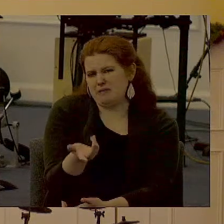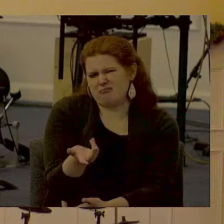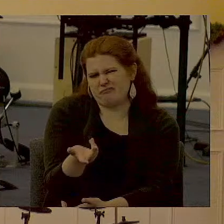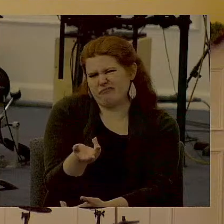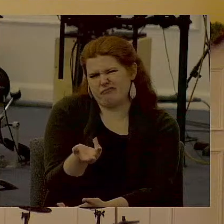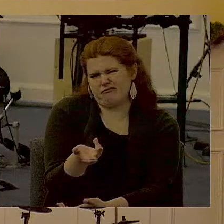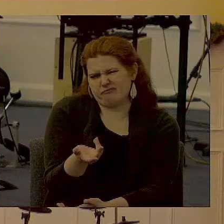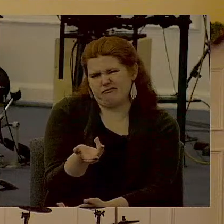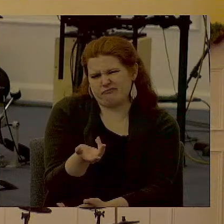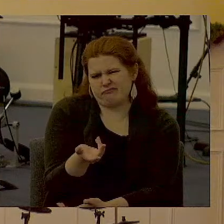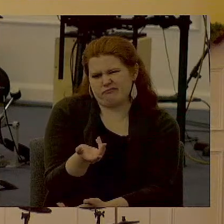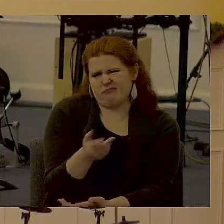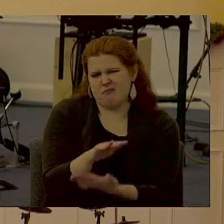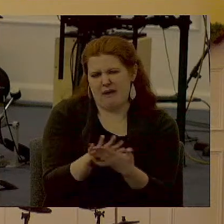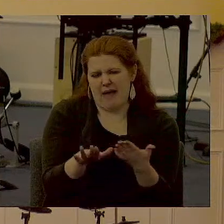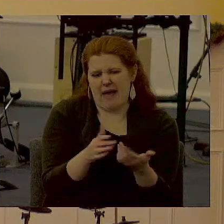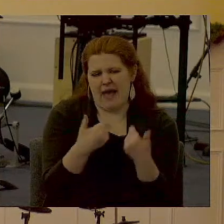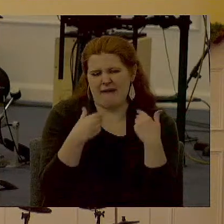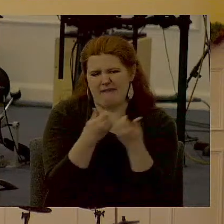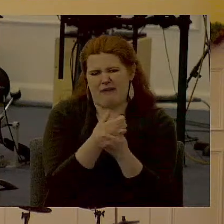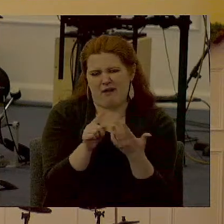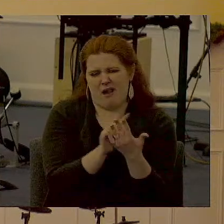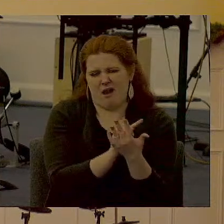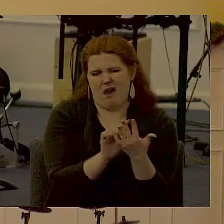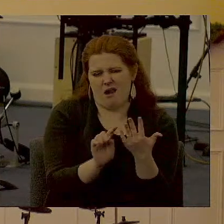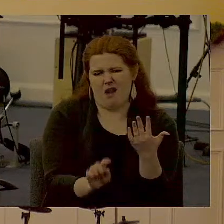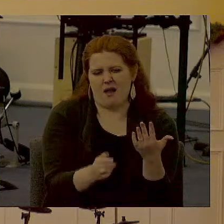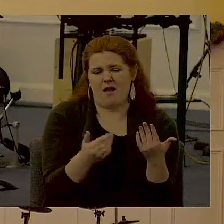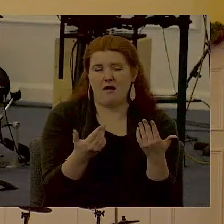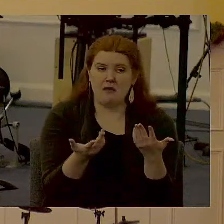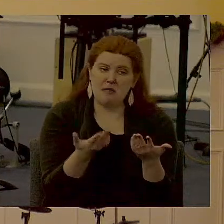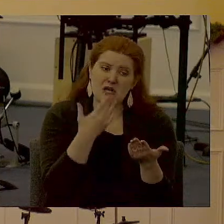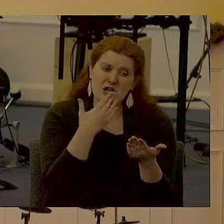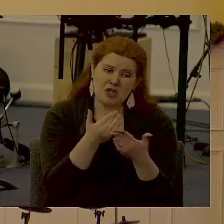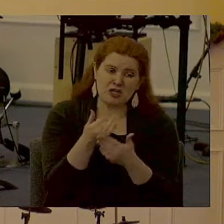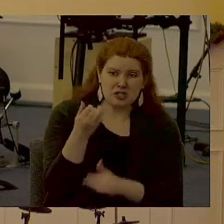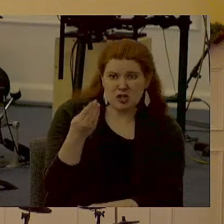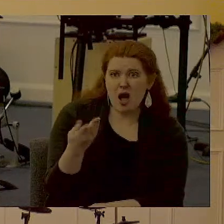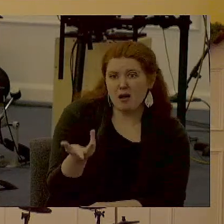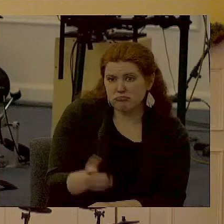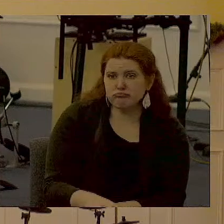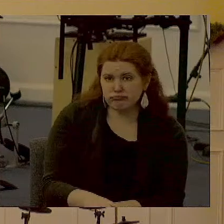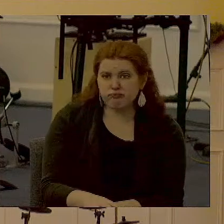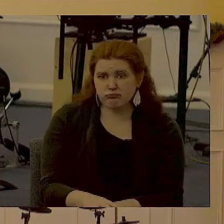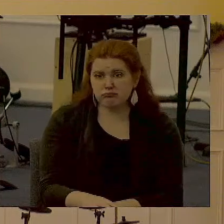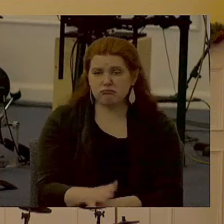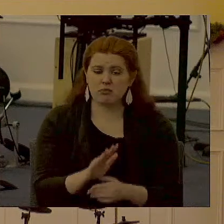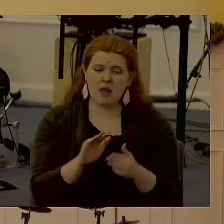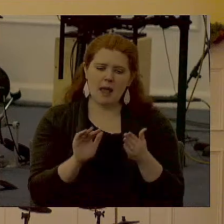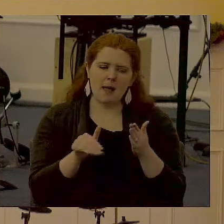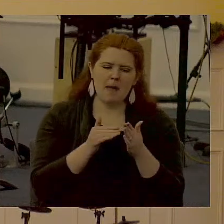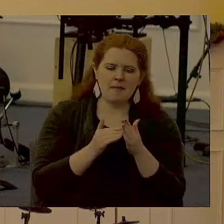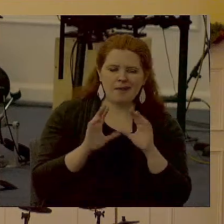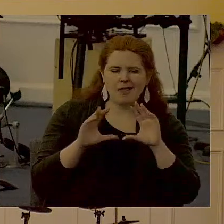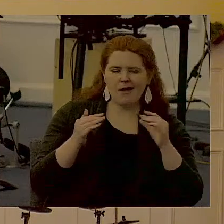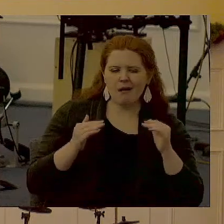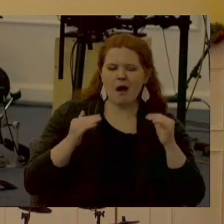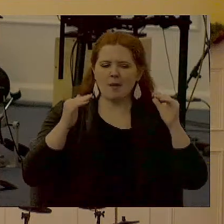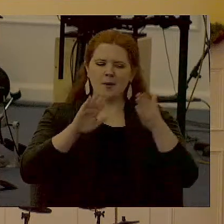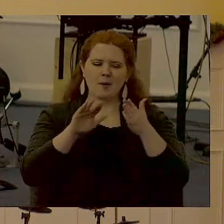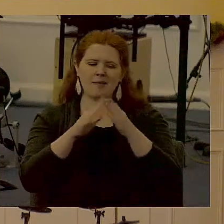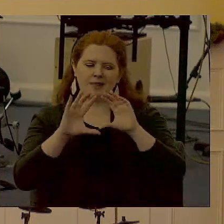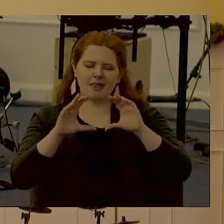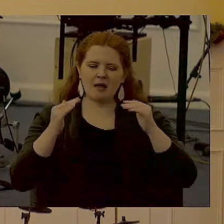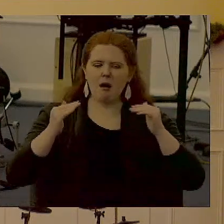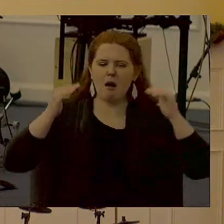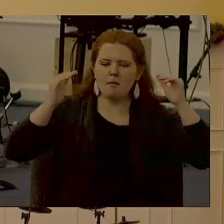have everything that they need. I mean, they have probably good jobs, right? Middle class, upper middle class,